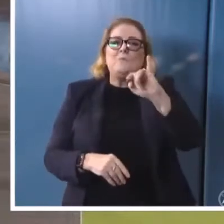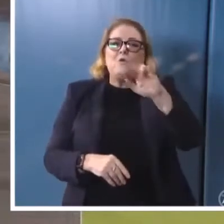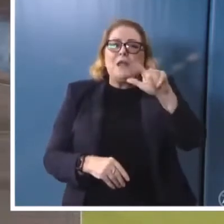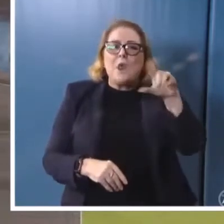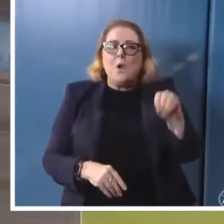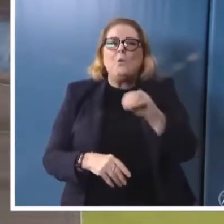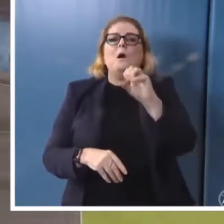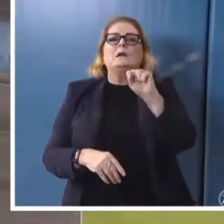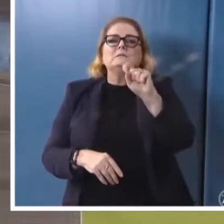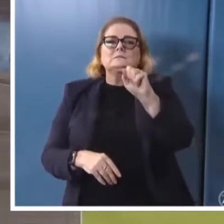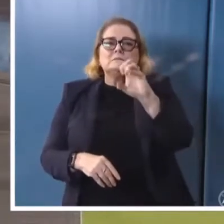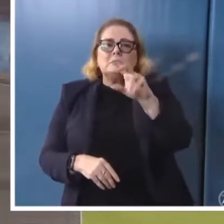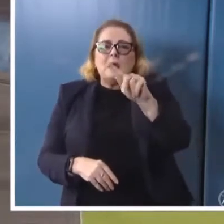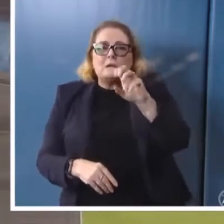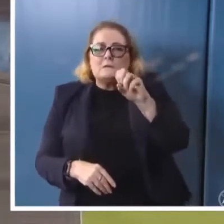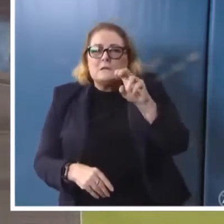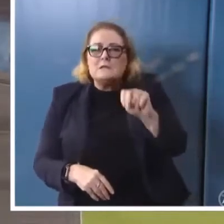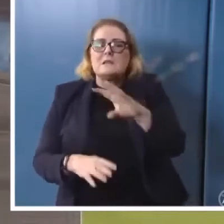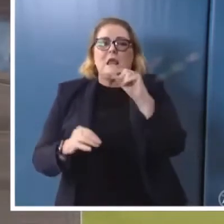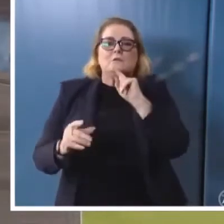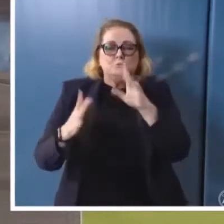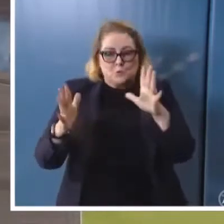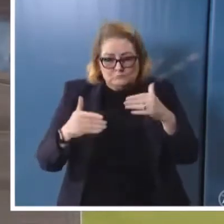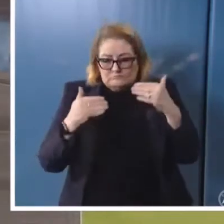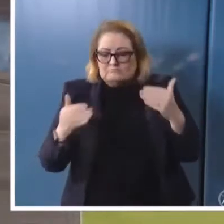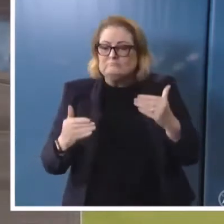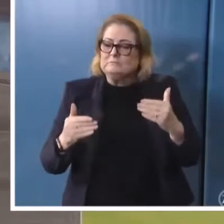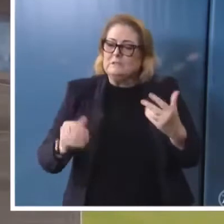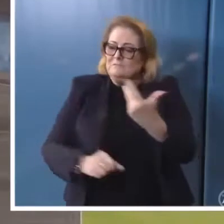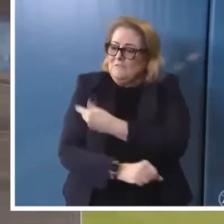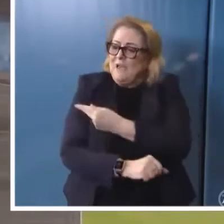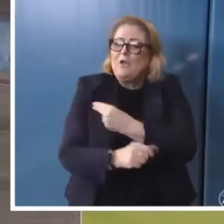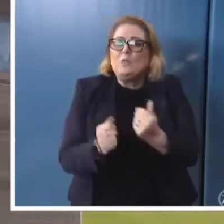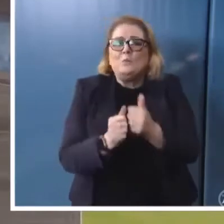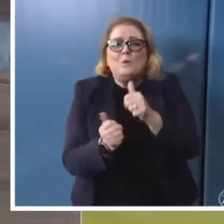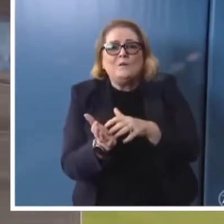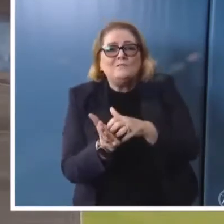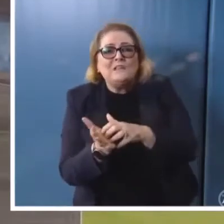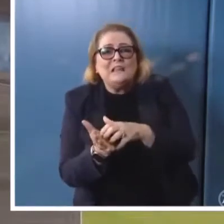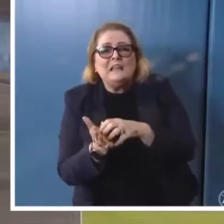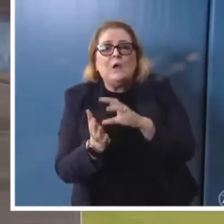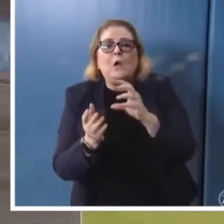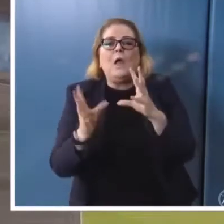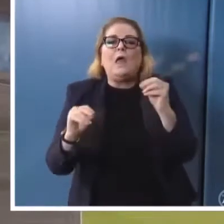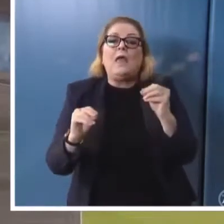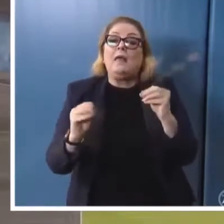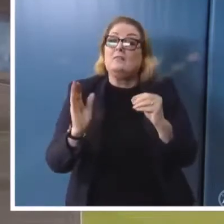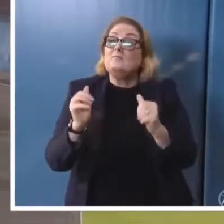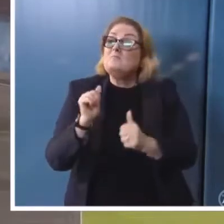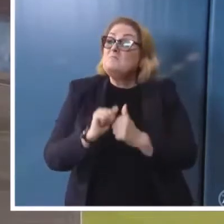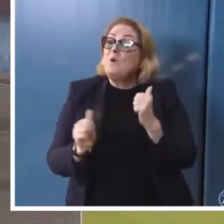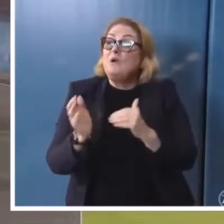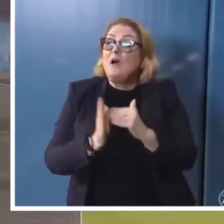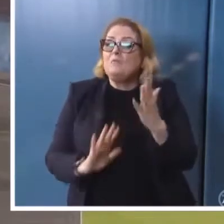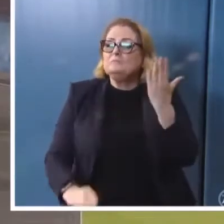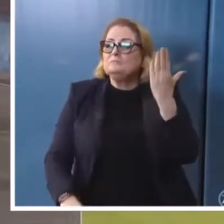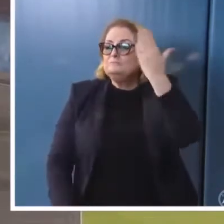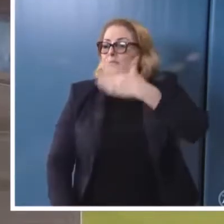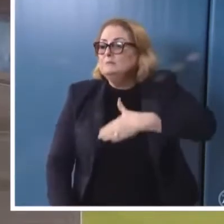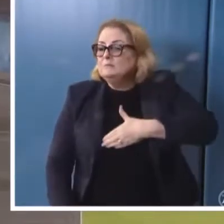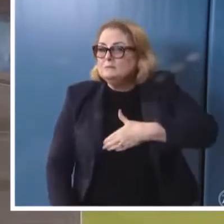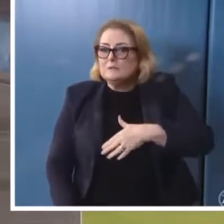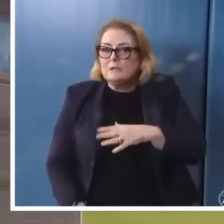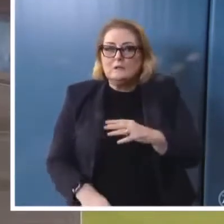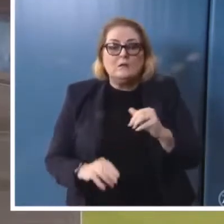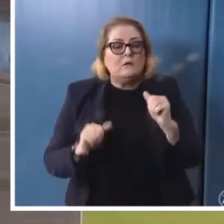and Stockton, stepping up to vaccinate the most vulnerable and the too often overlooked. Every Californian